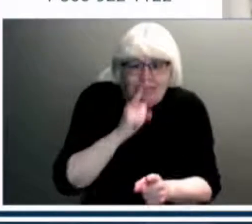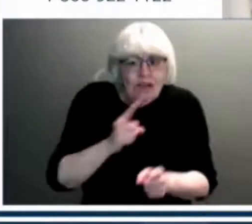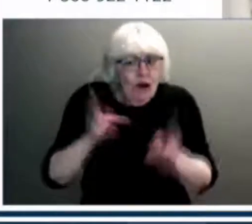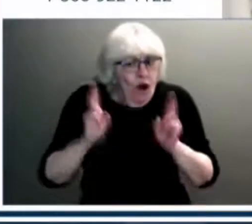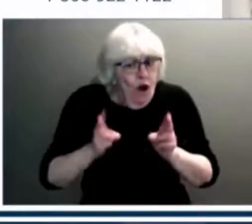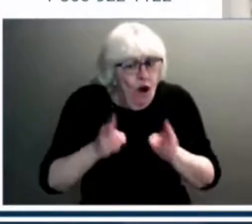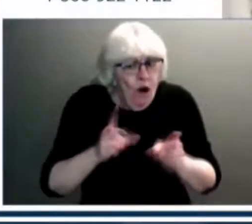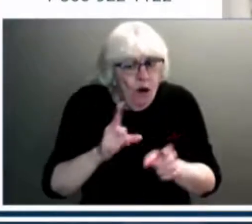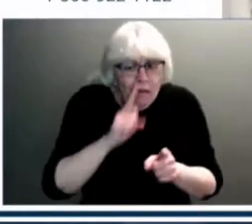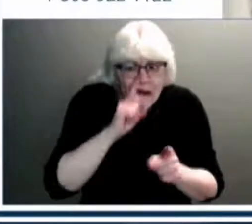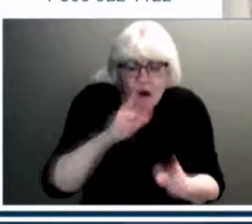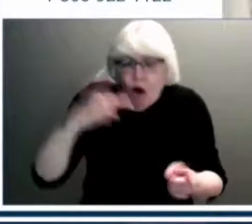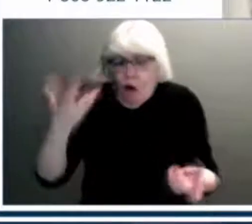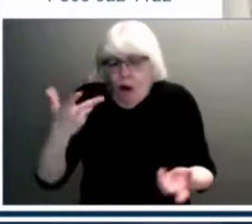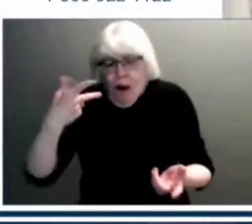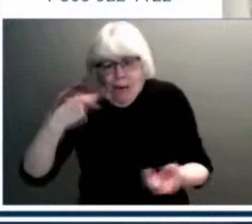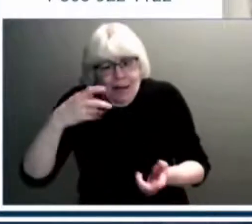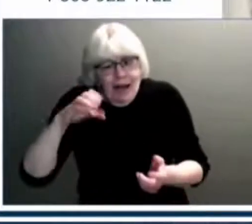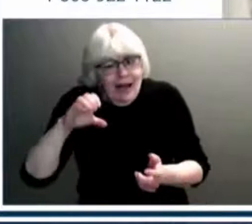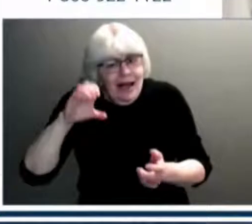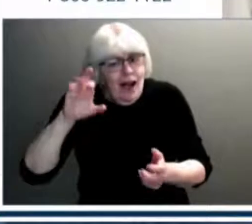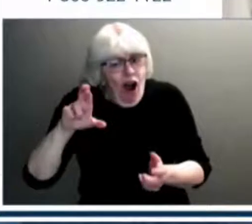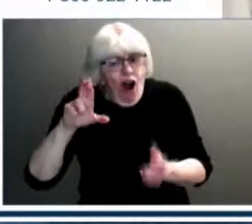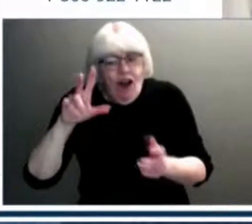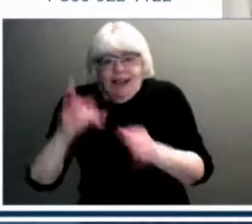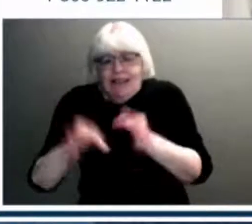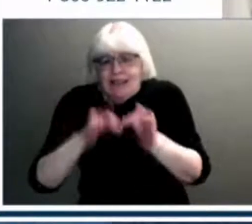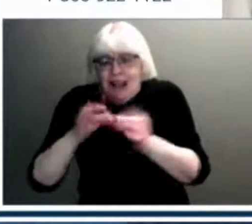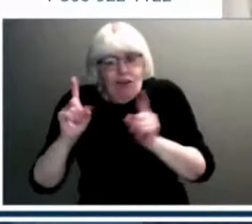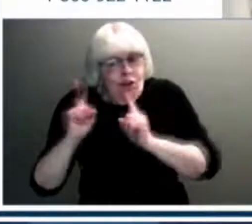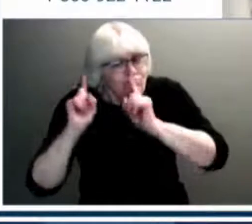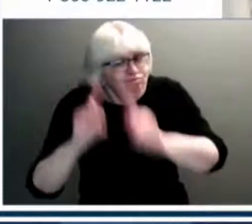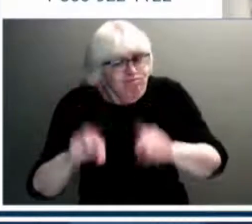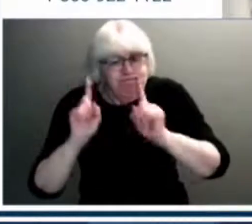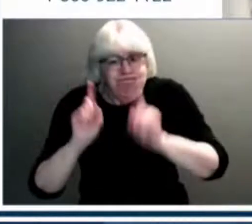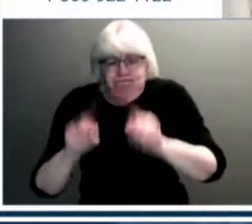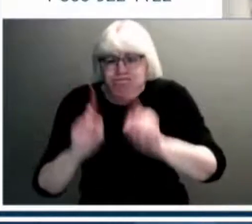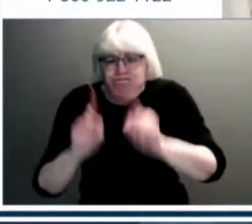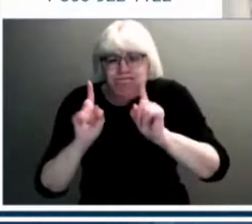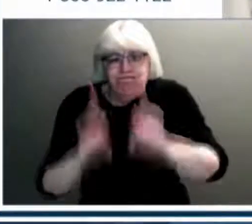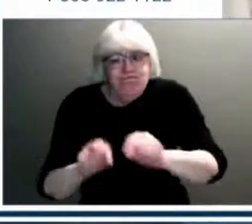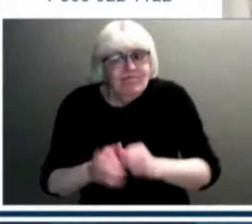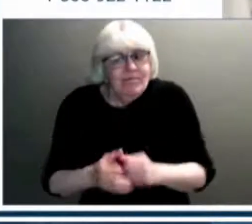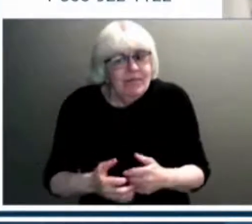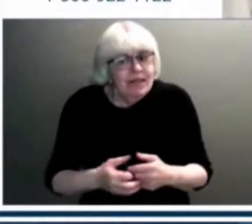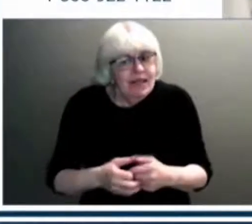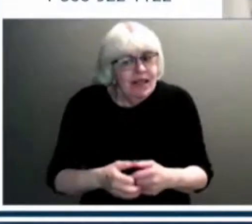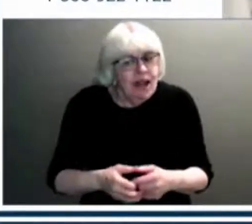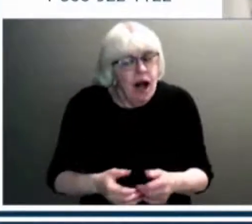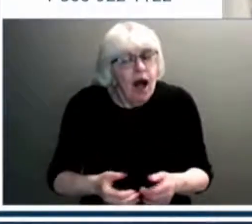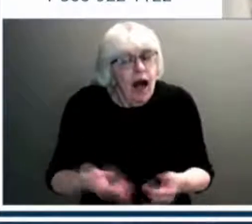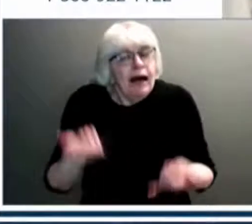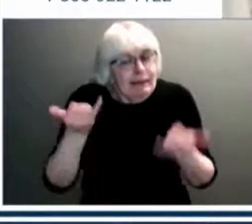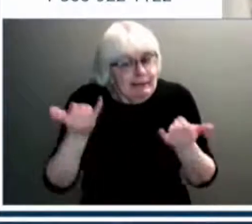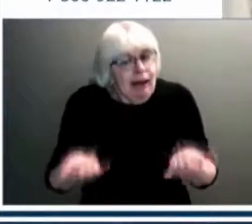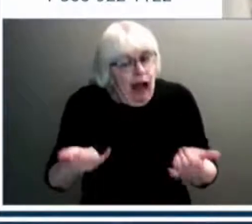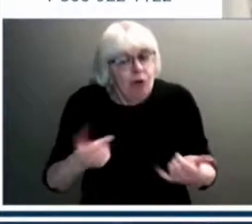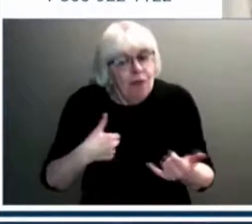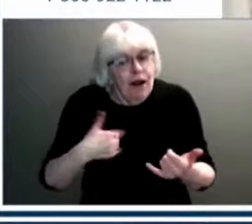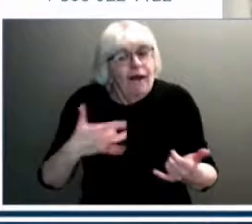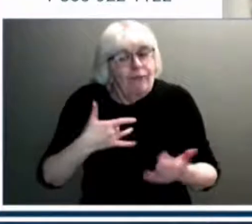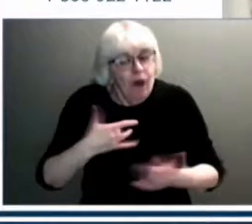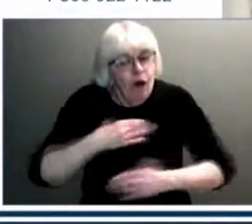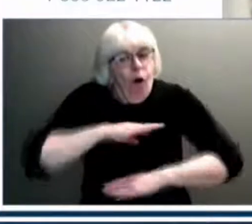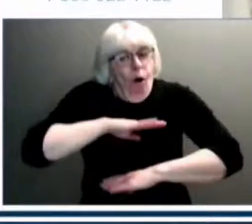I've been doing just during the pandemic, and it's always provided a great deal of comfort. So I get it. I get that the change